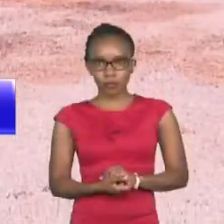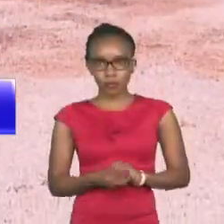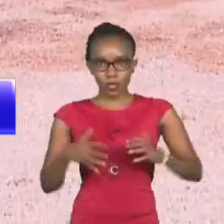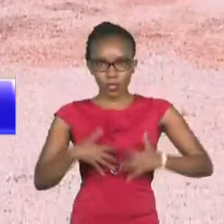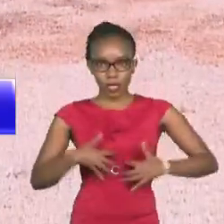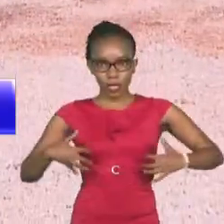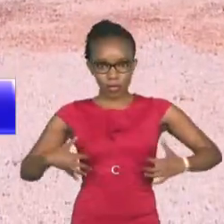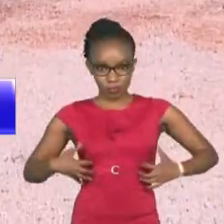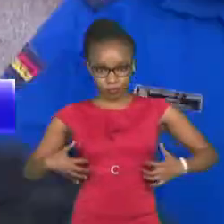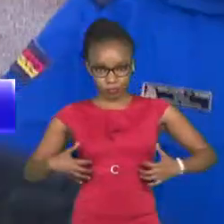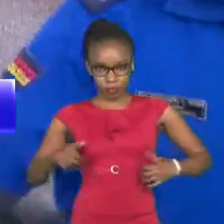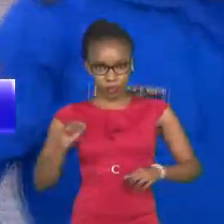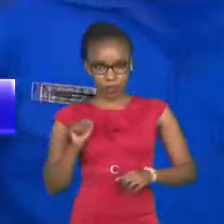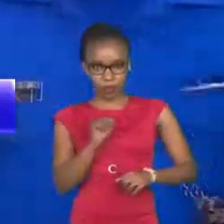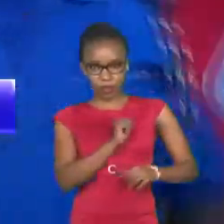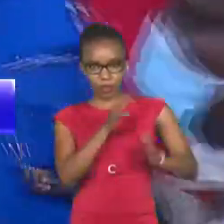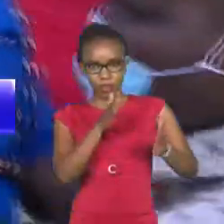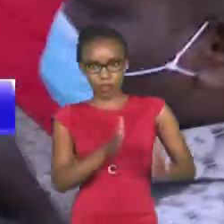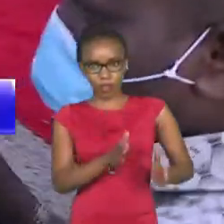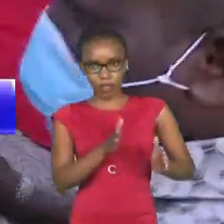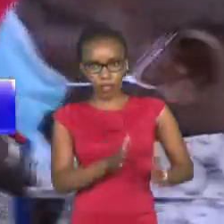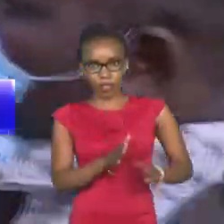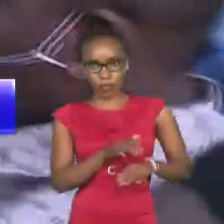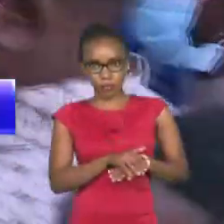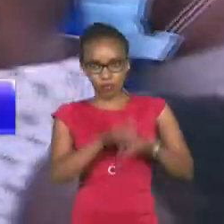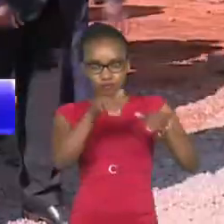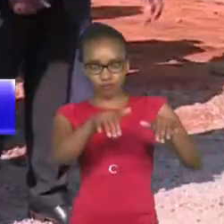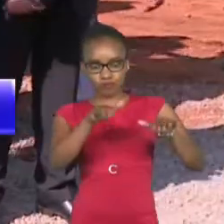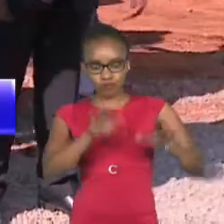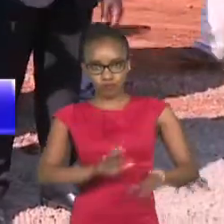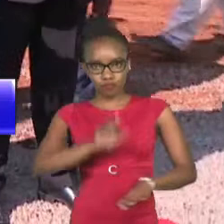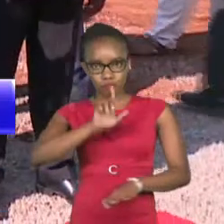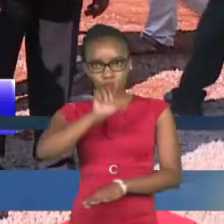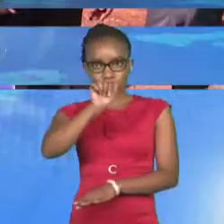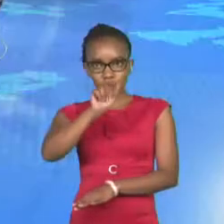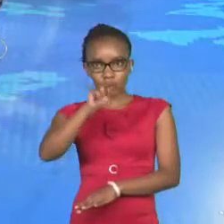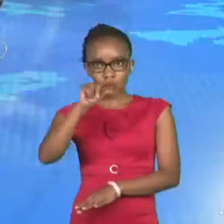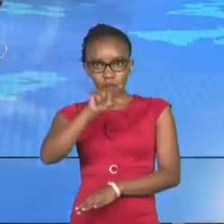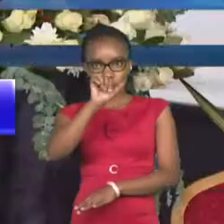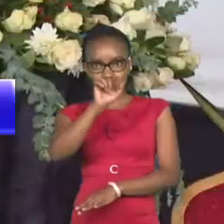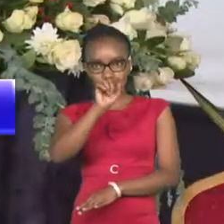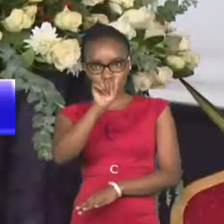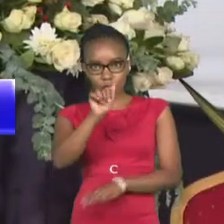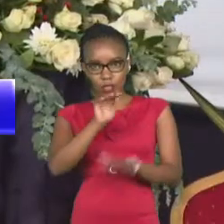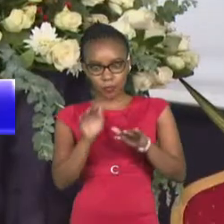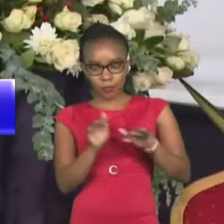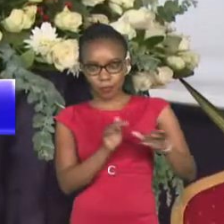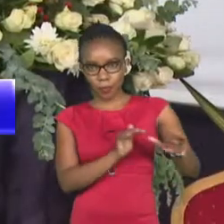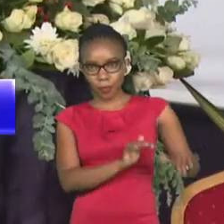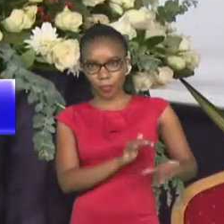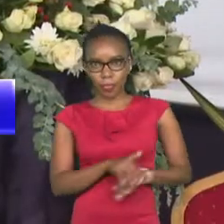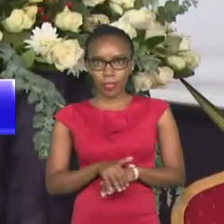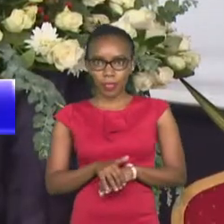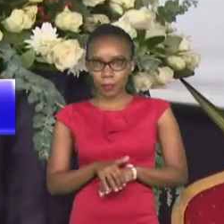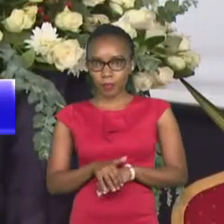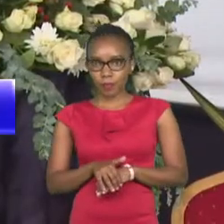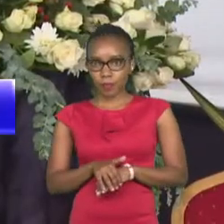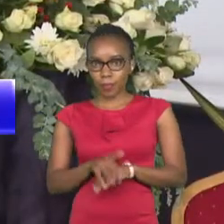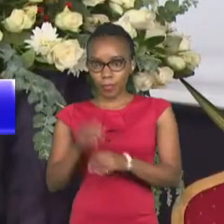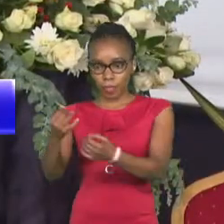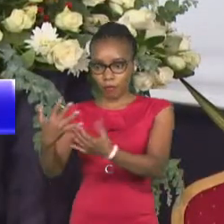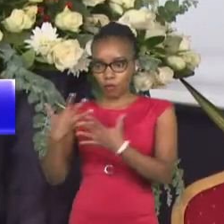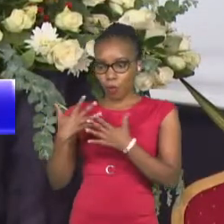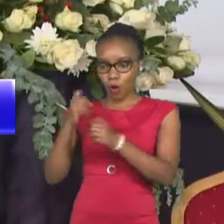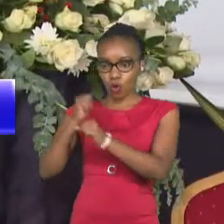Garissa Senator Yusuf Haji interred at Lengate Muslim Cemetery. No, what he told us to do, he